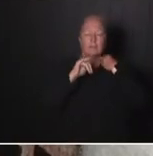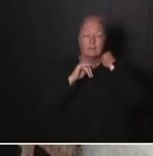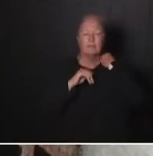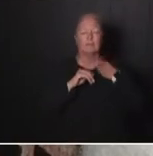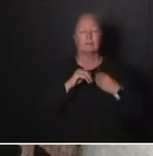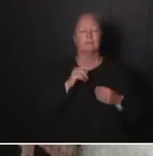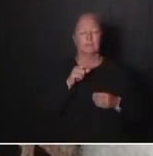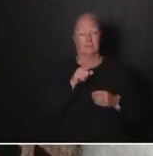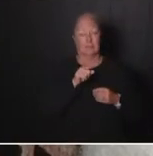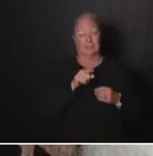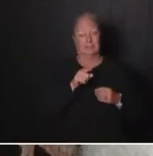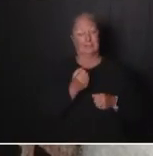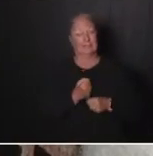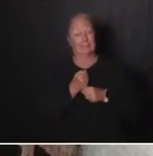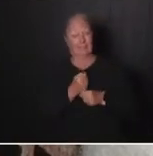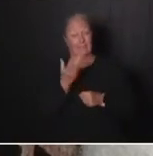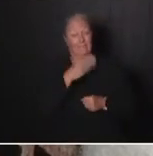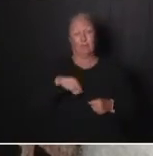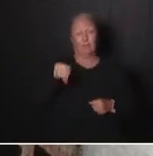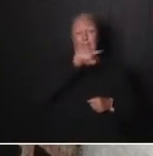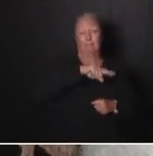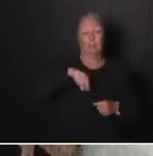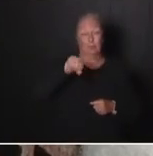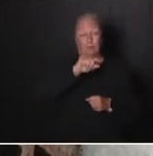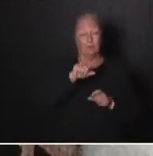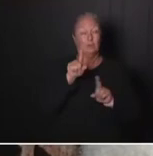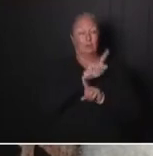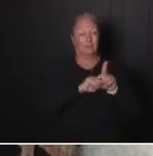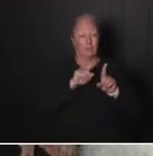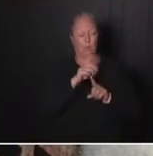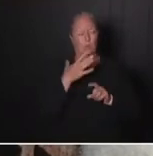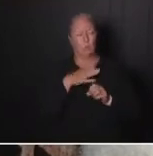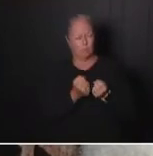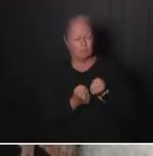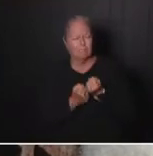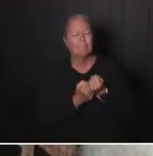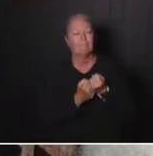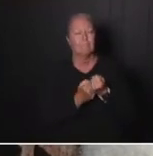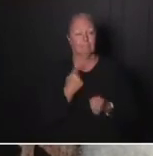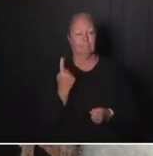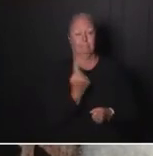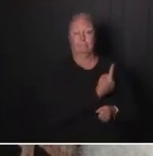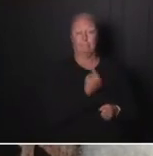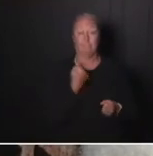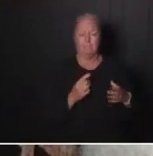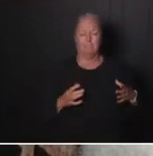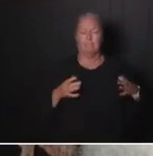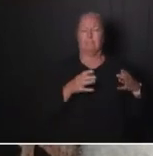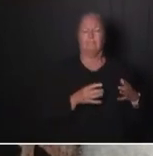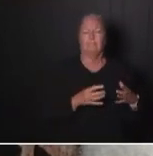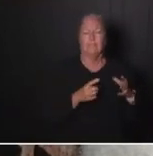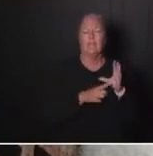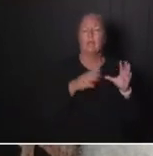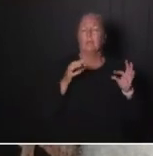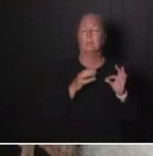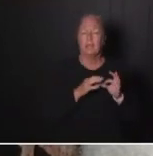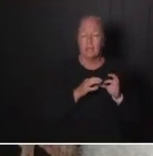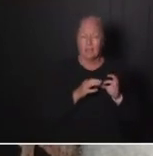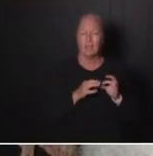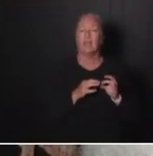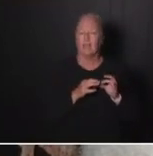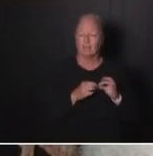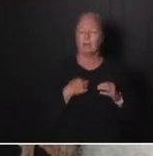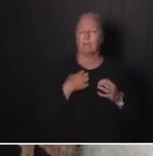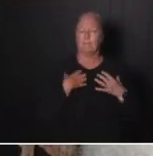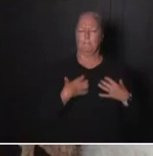at a national conference were prepared to support that rule, we as a political party have been immeasurably